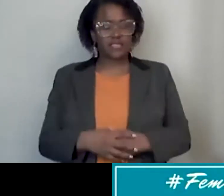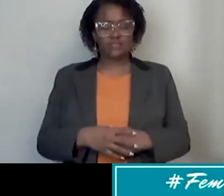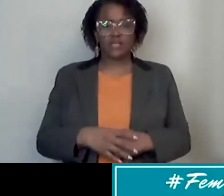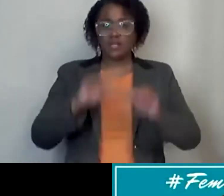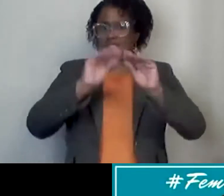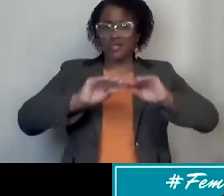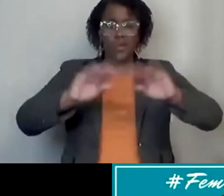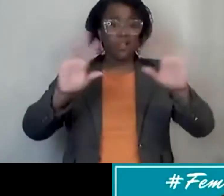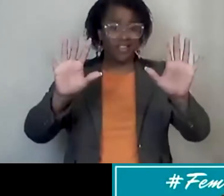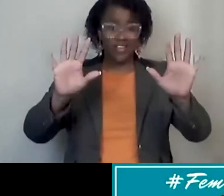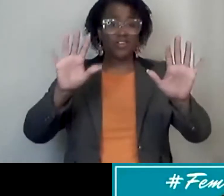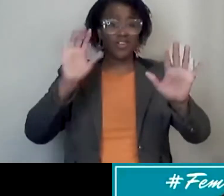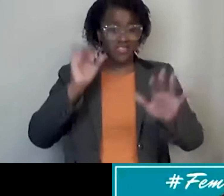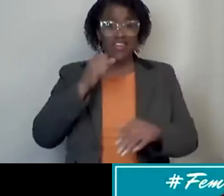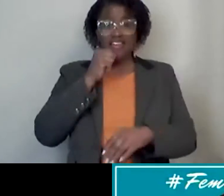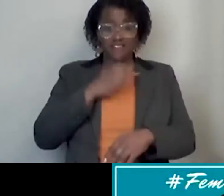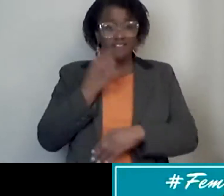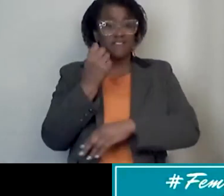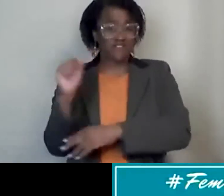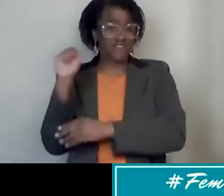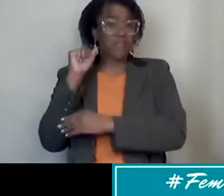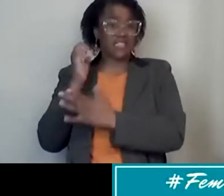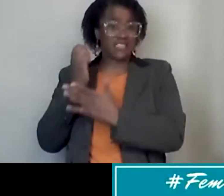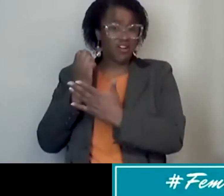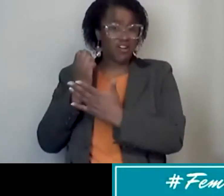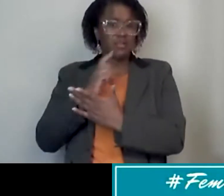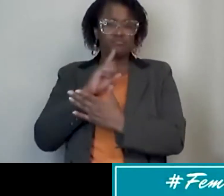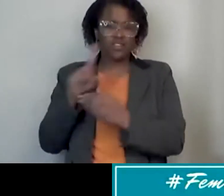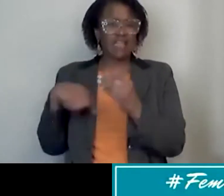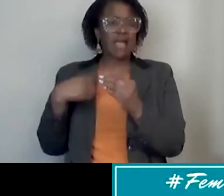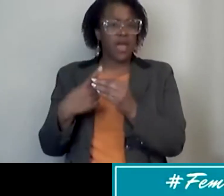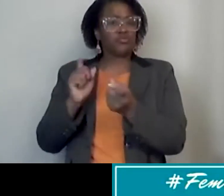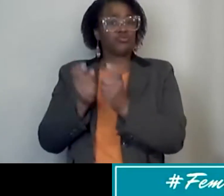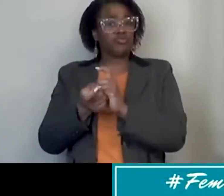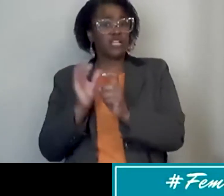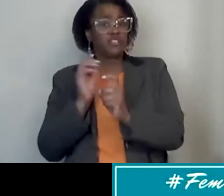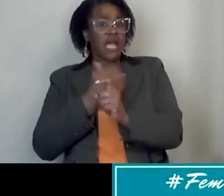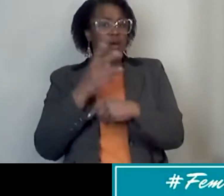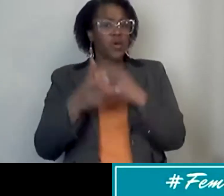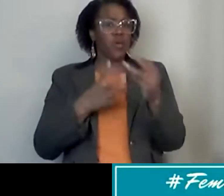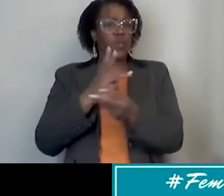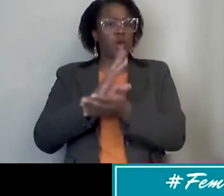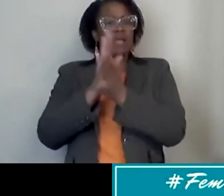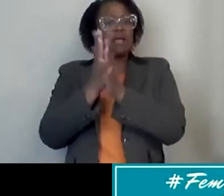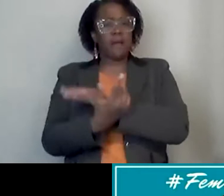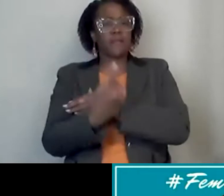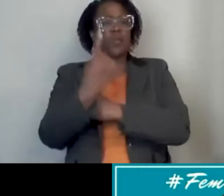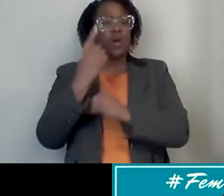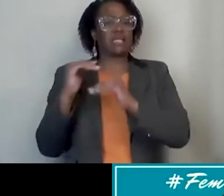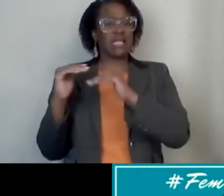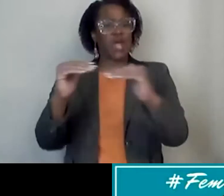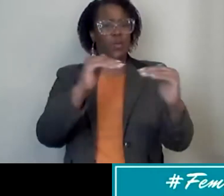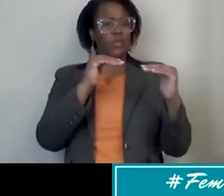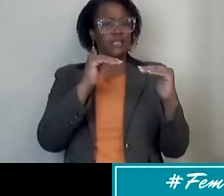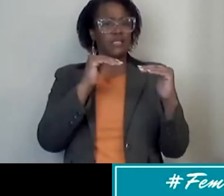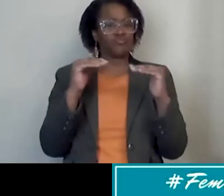clear that a feminist economy is about remaking our world into one of equity, of